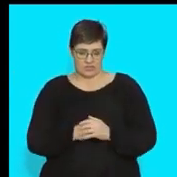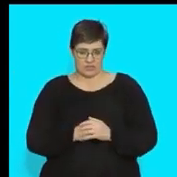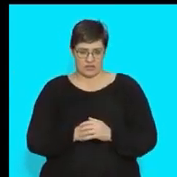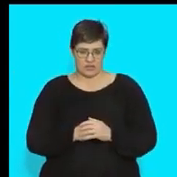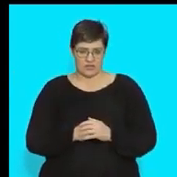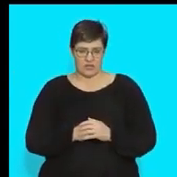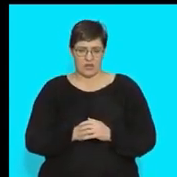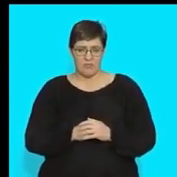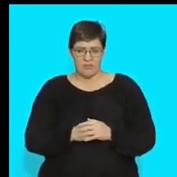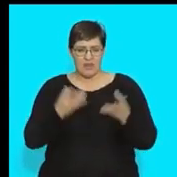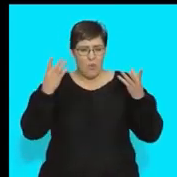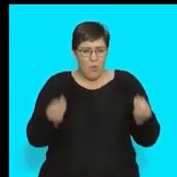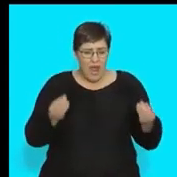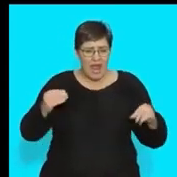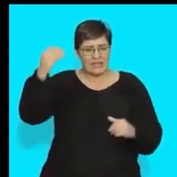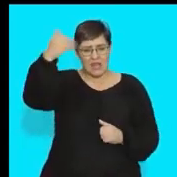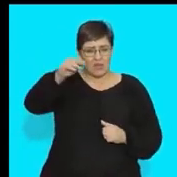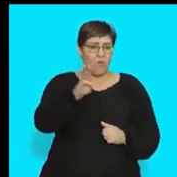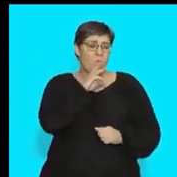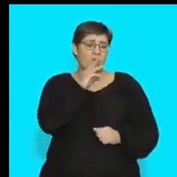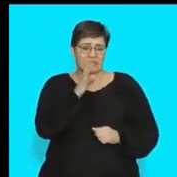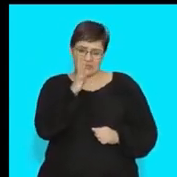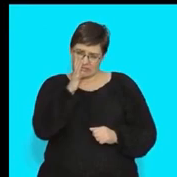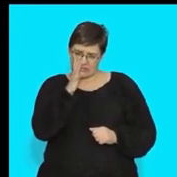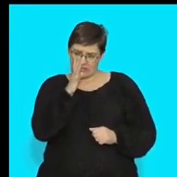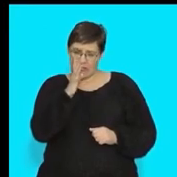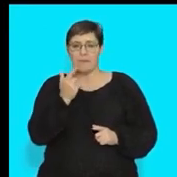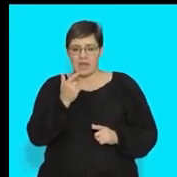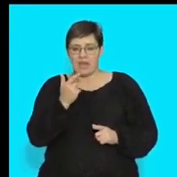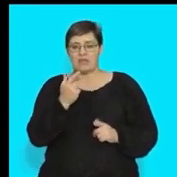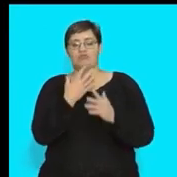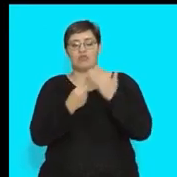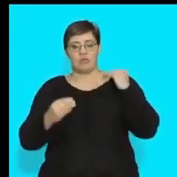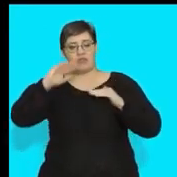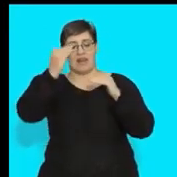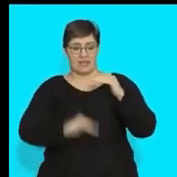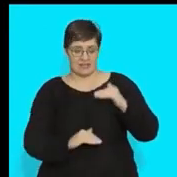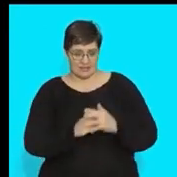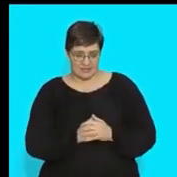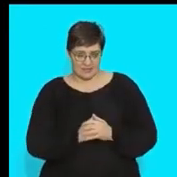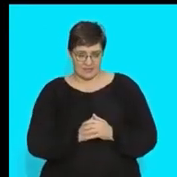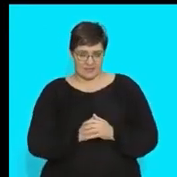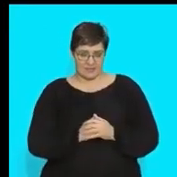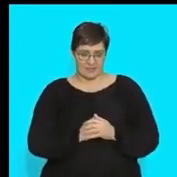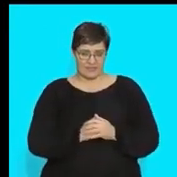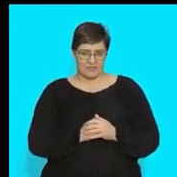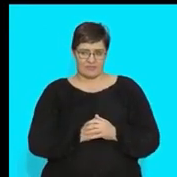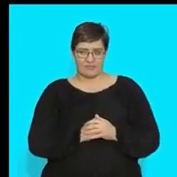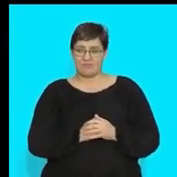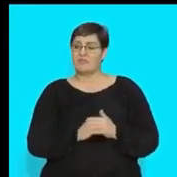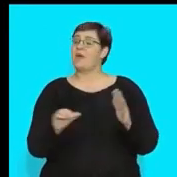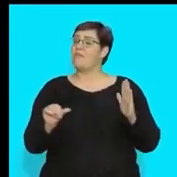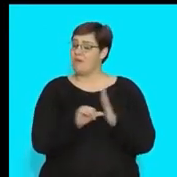it's really humid outside, lots of water, it decreases transpiration. Now that's